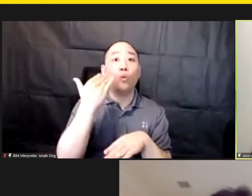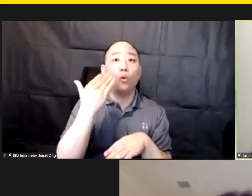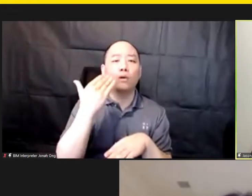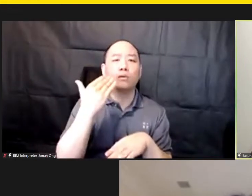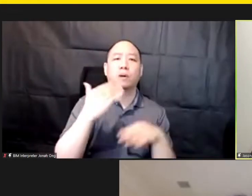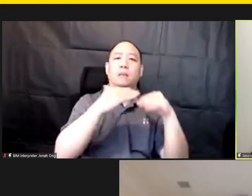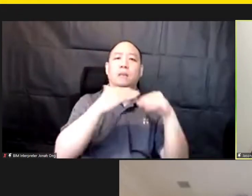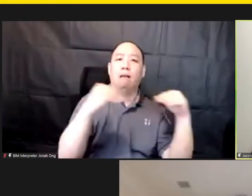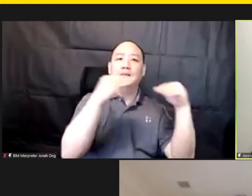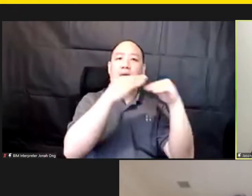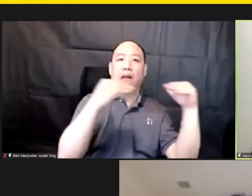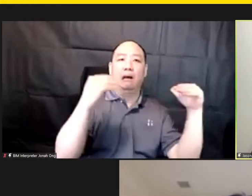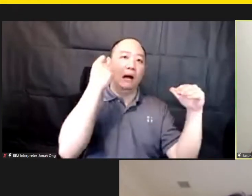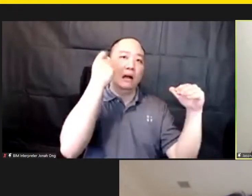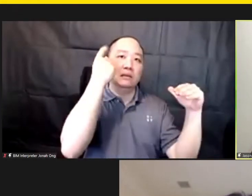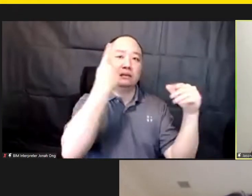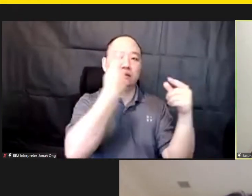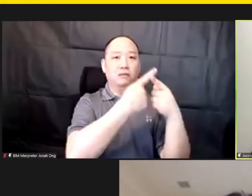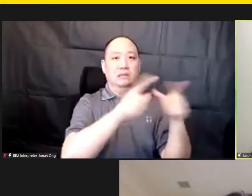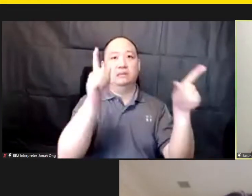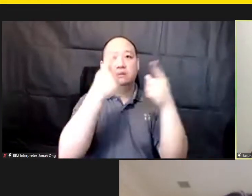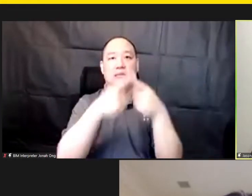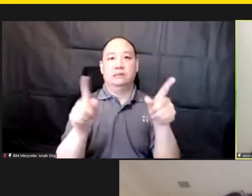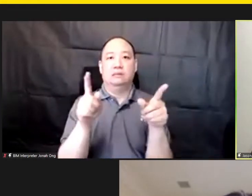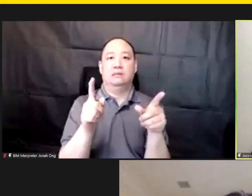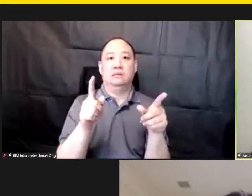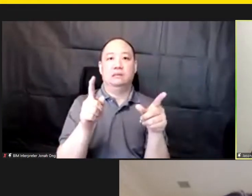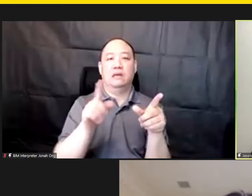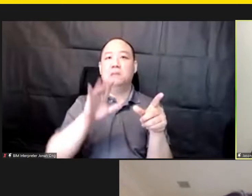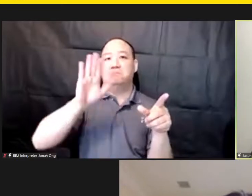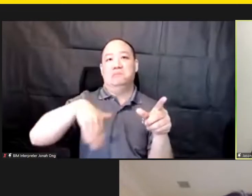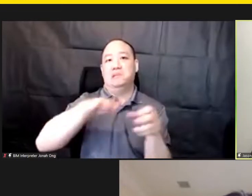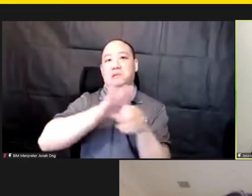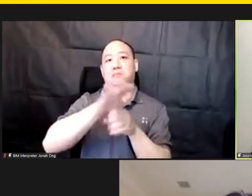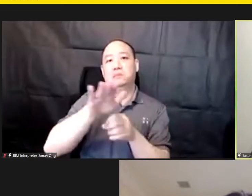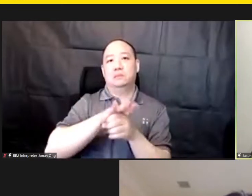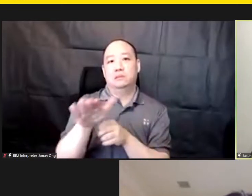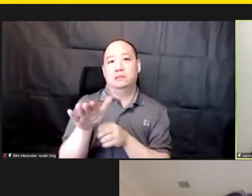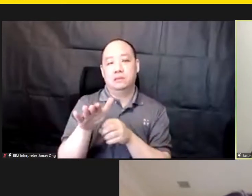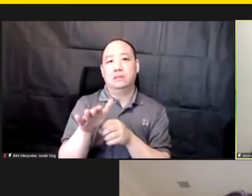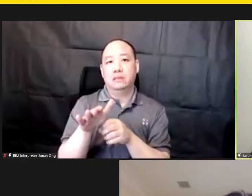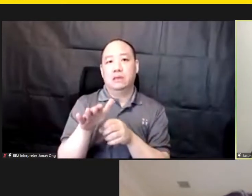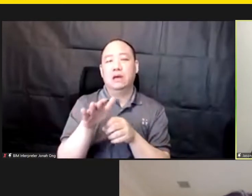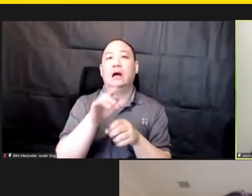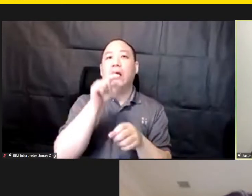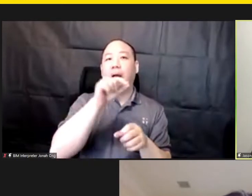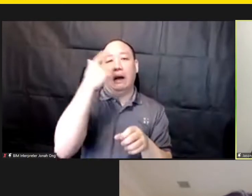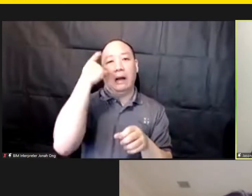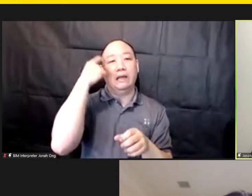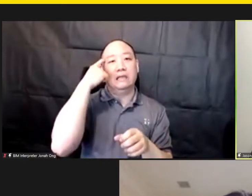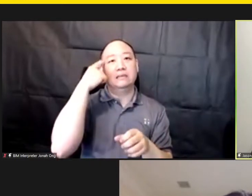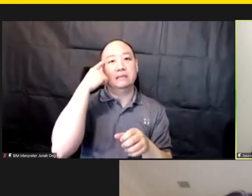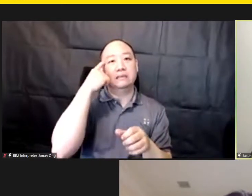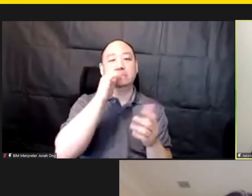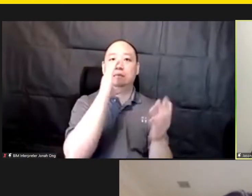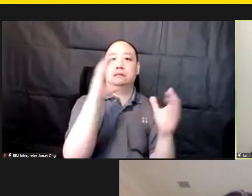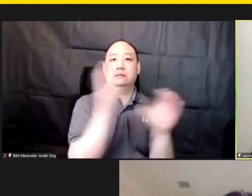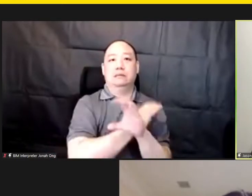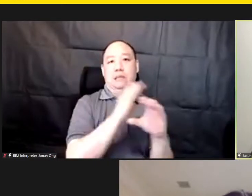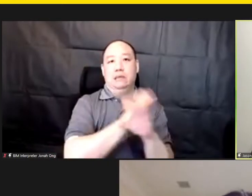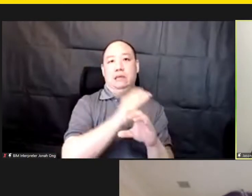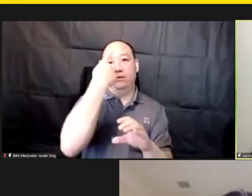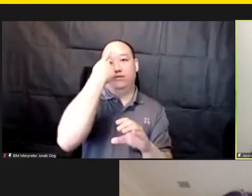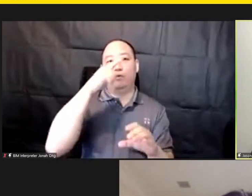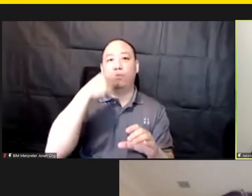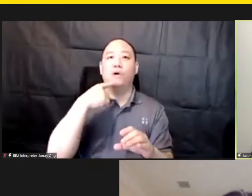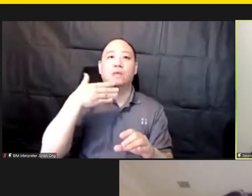other languages is very much lacking. And so I think a huge challenge for youth moving forward in the political sphere is to